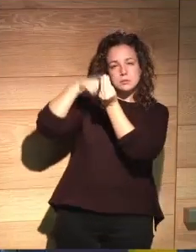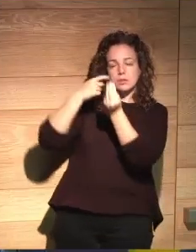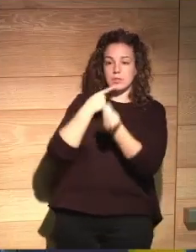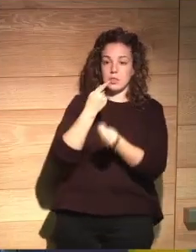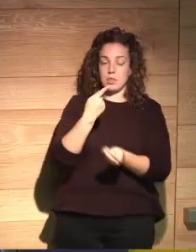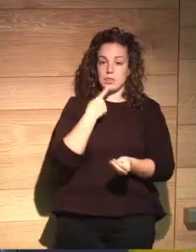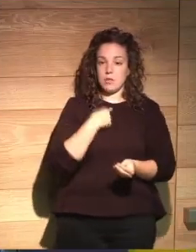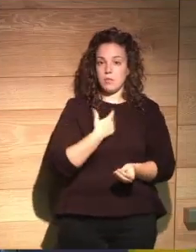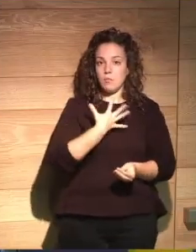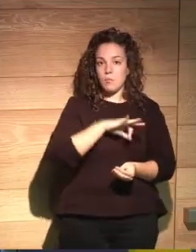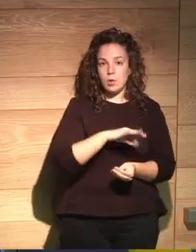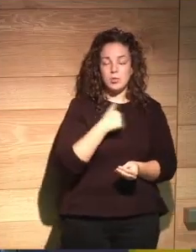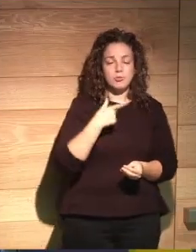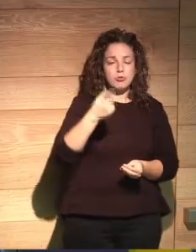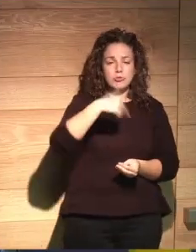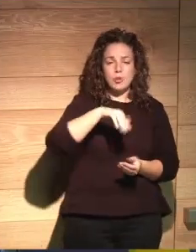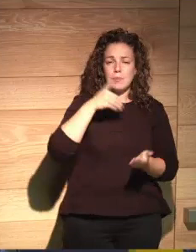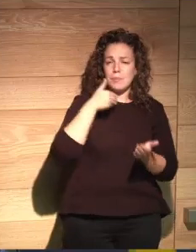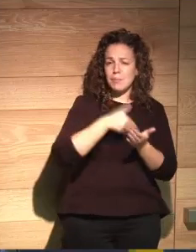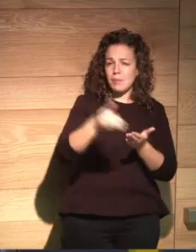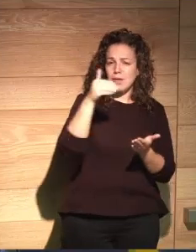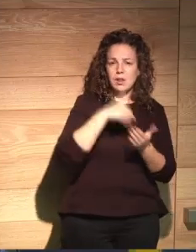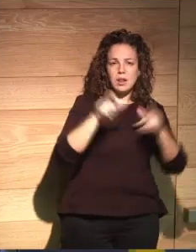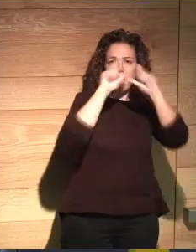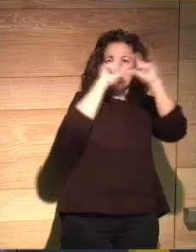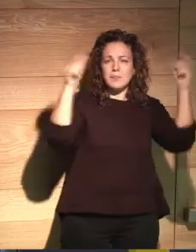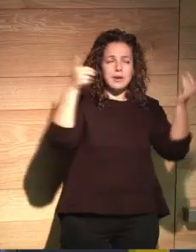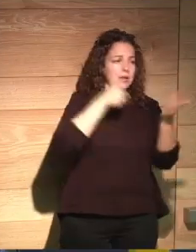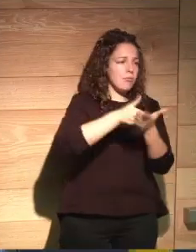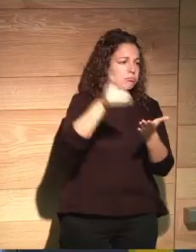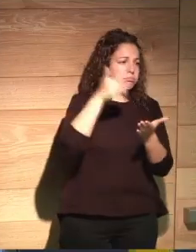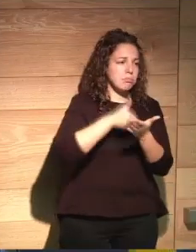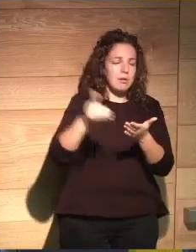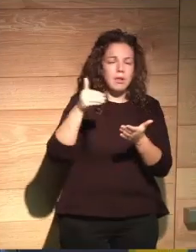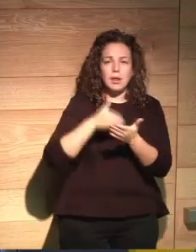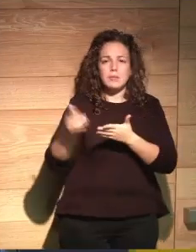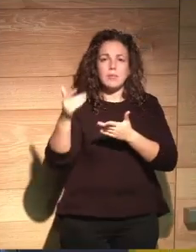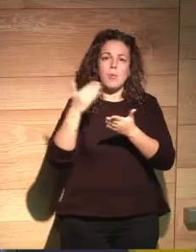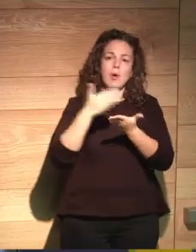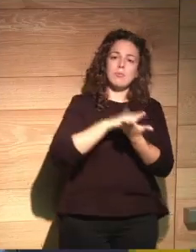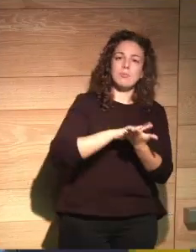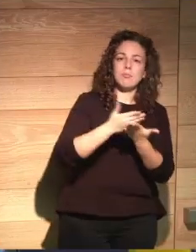whatever, these technologies can give you the access. So there are thousands and